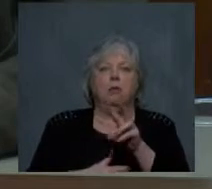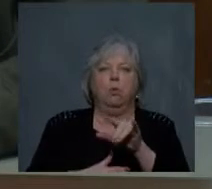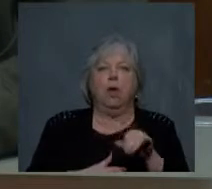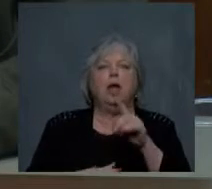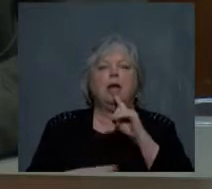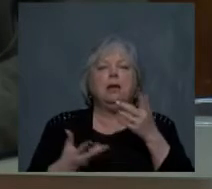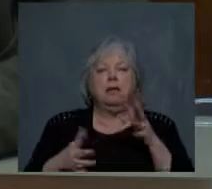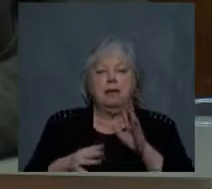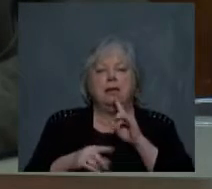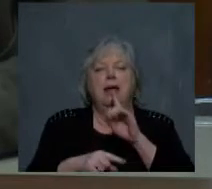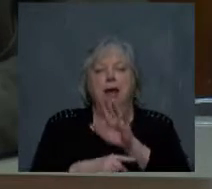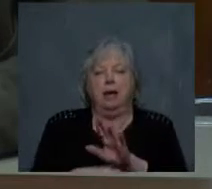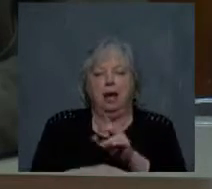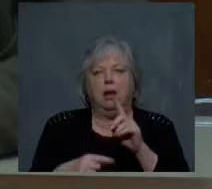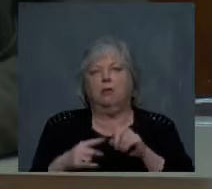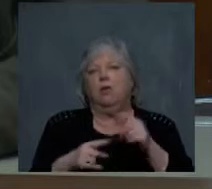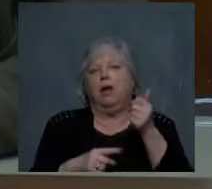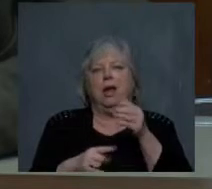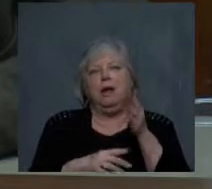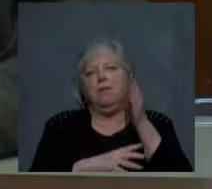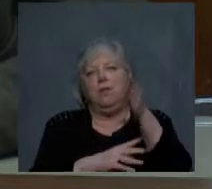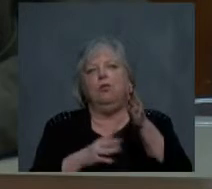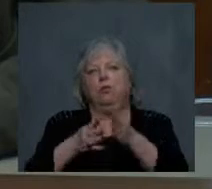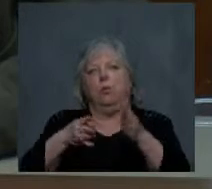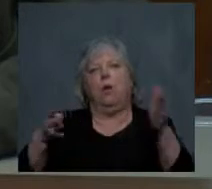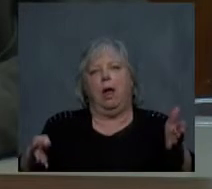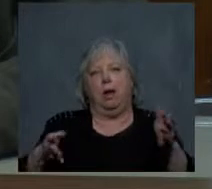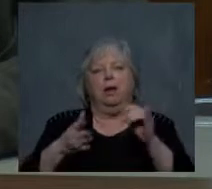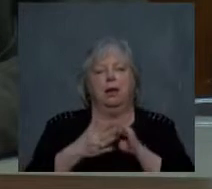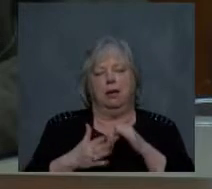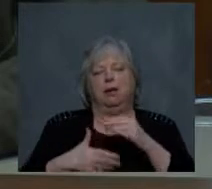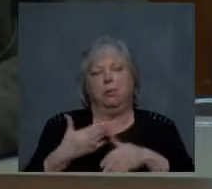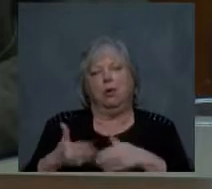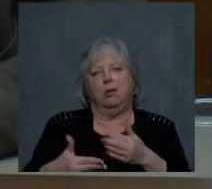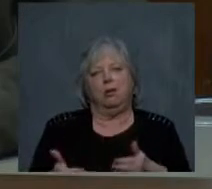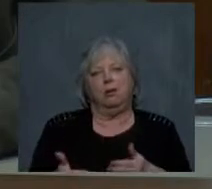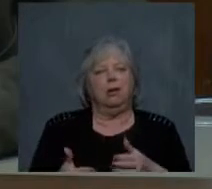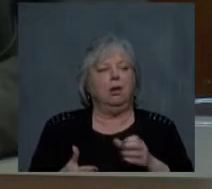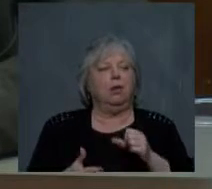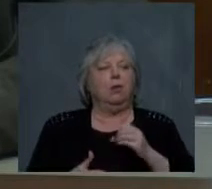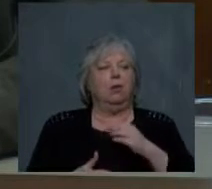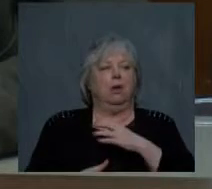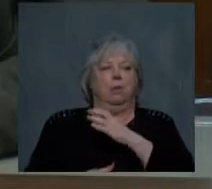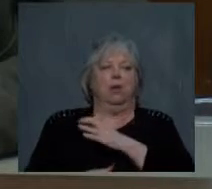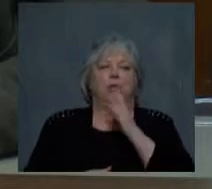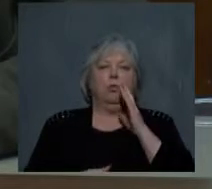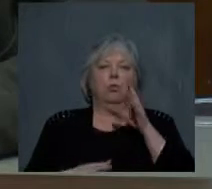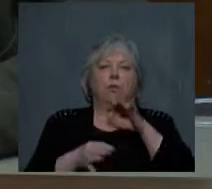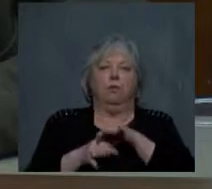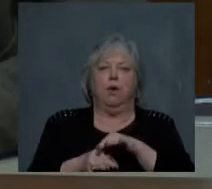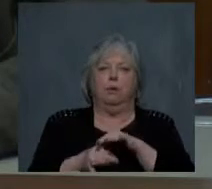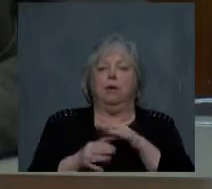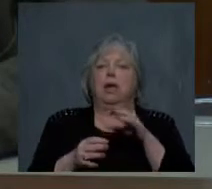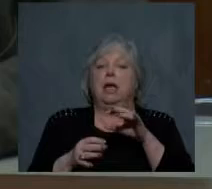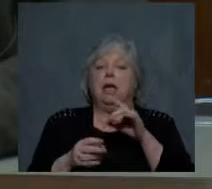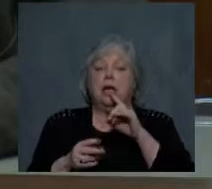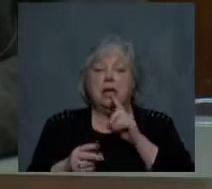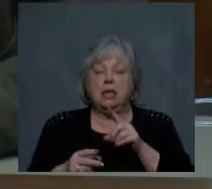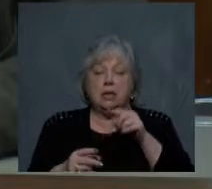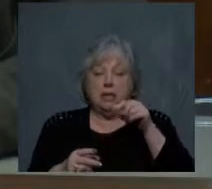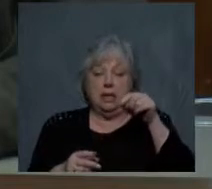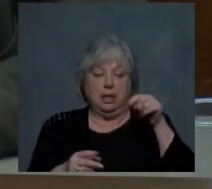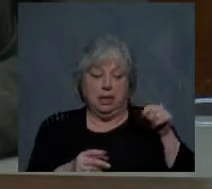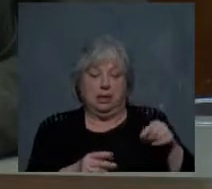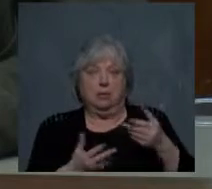future widening per city standard. So that is the procedure. So the commission will decide on, is this,